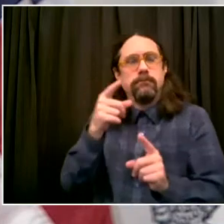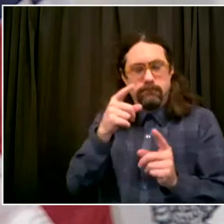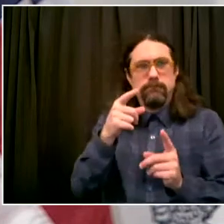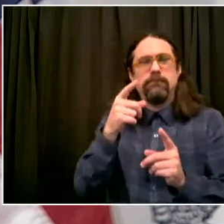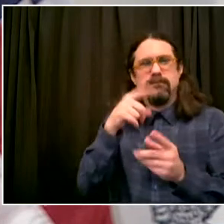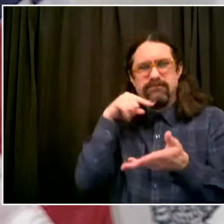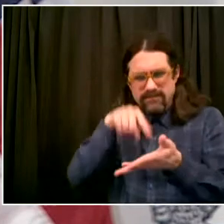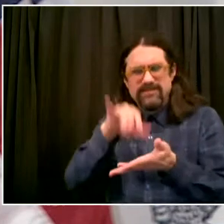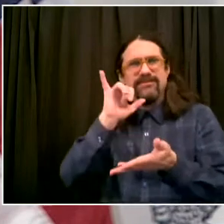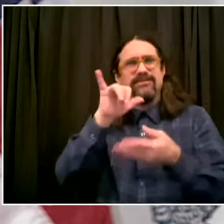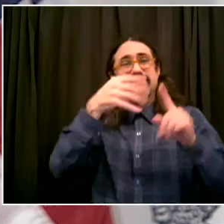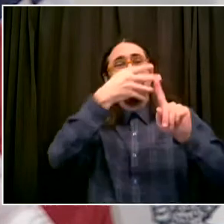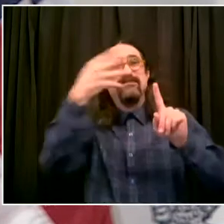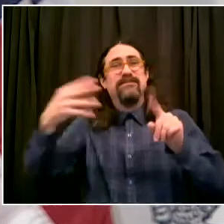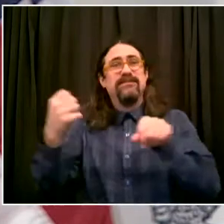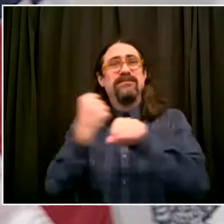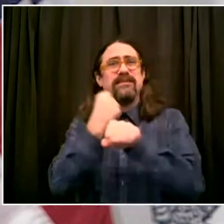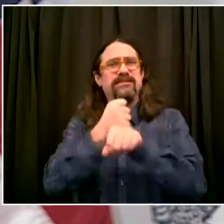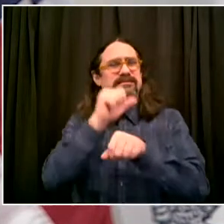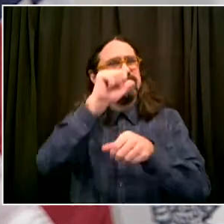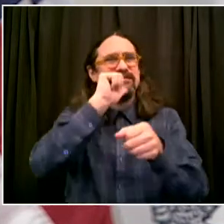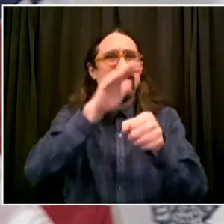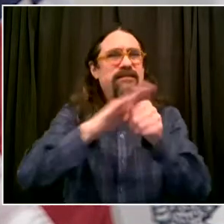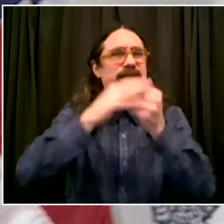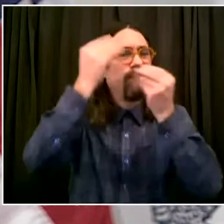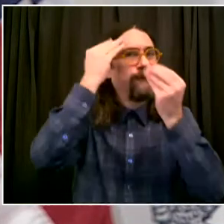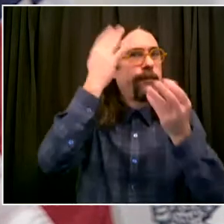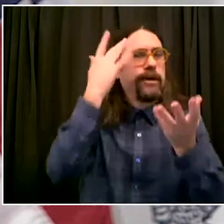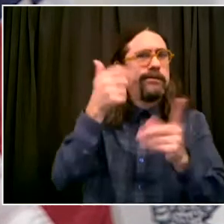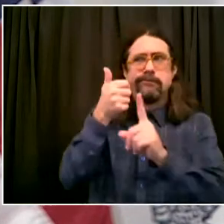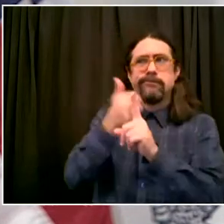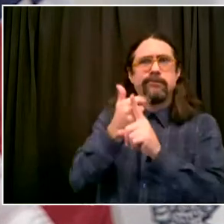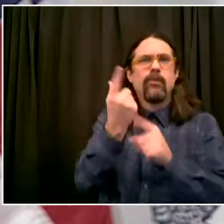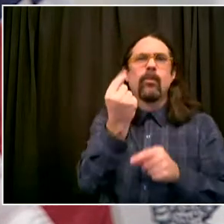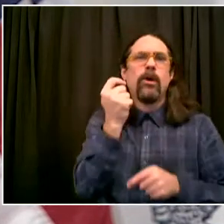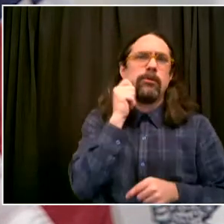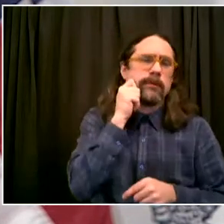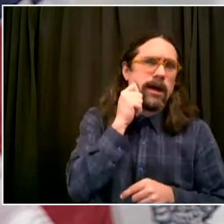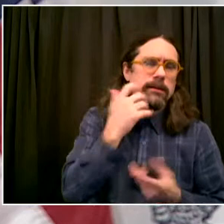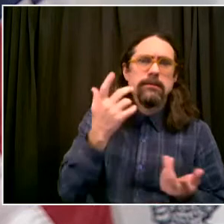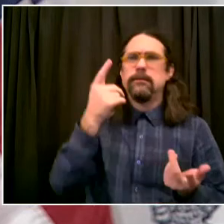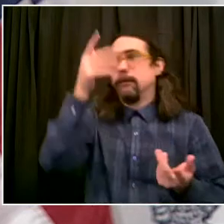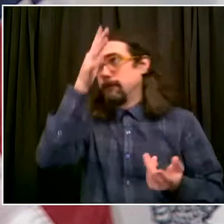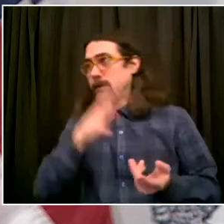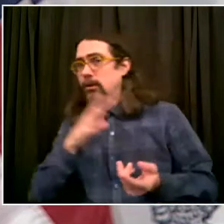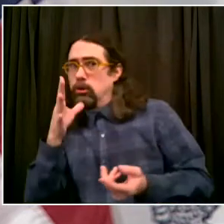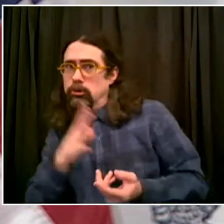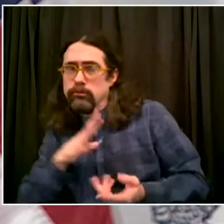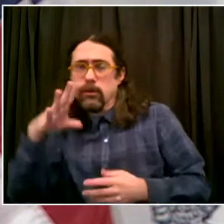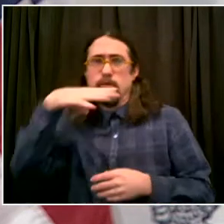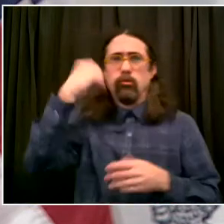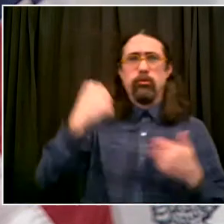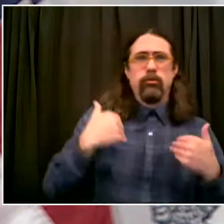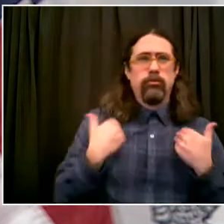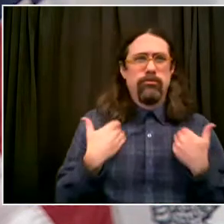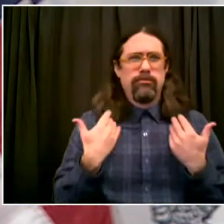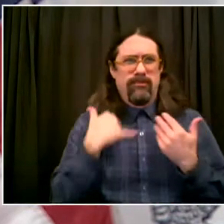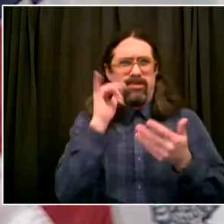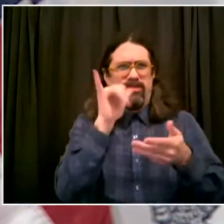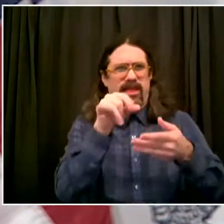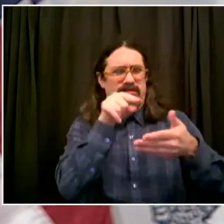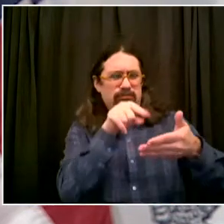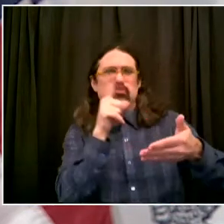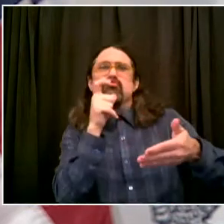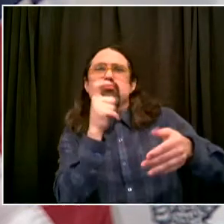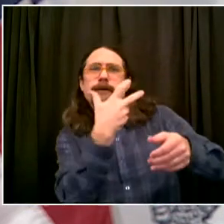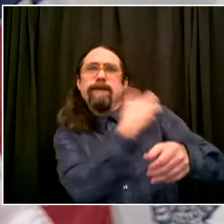yesterday? Look, 2 points, Henry, and then I'll ask Dr. Choksi to weigh in. I feel